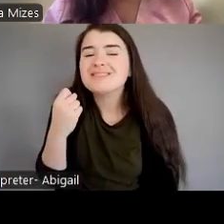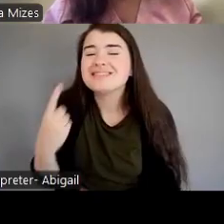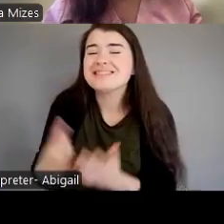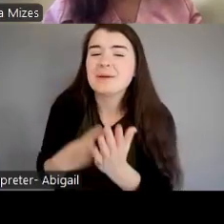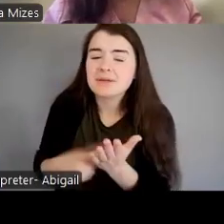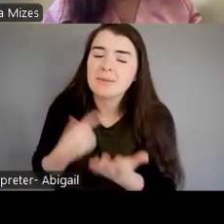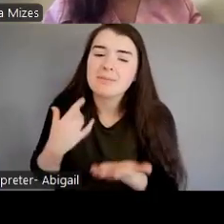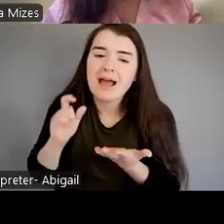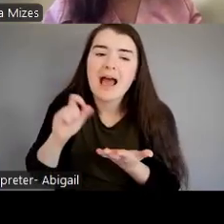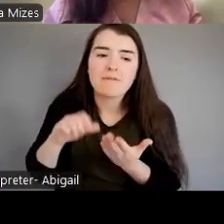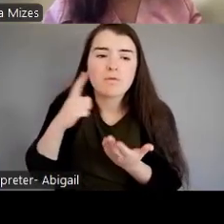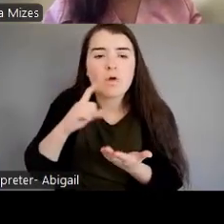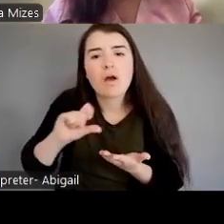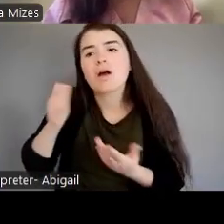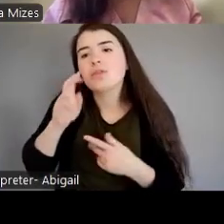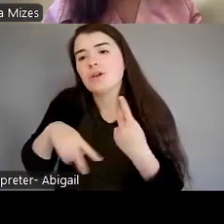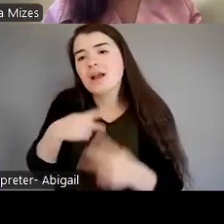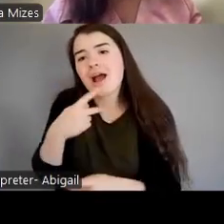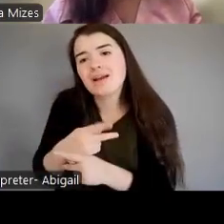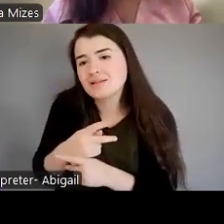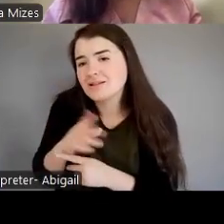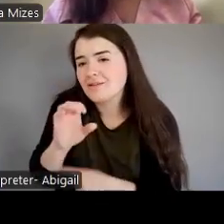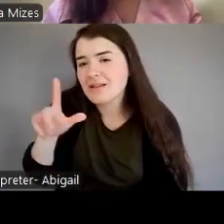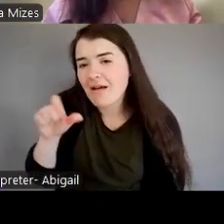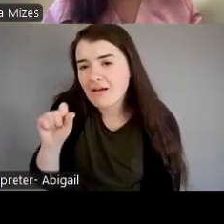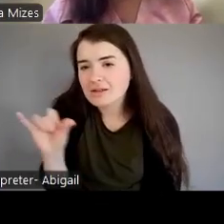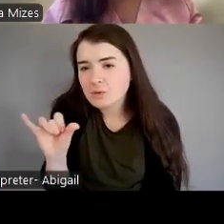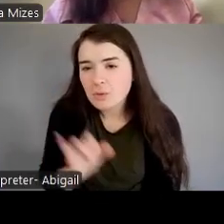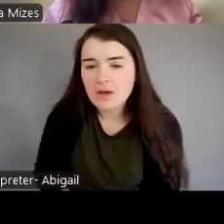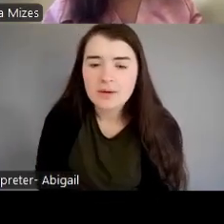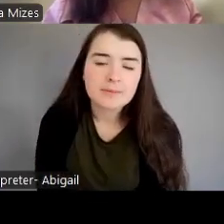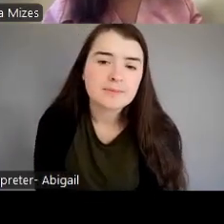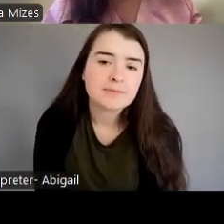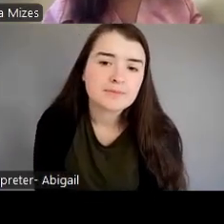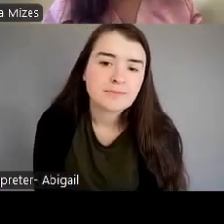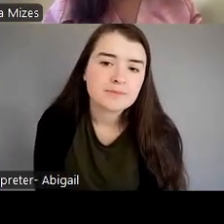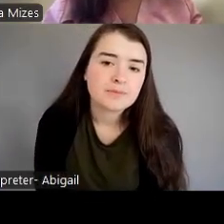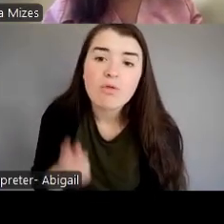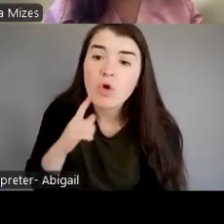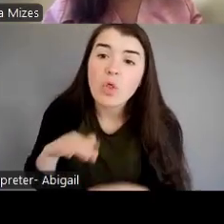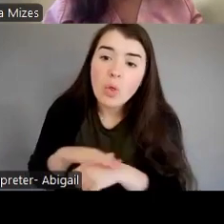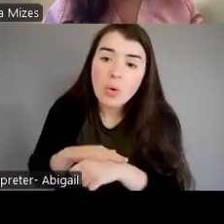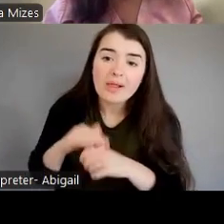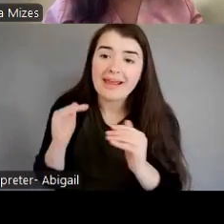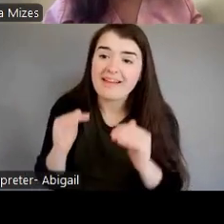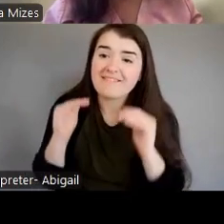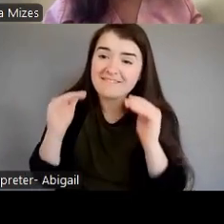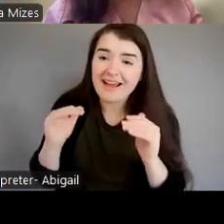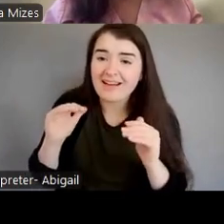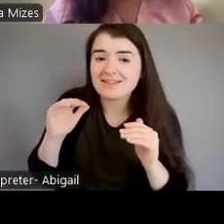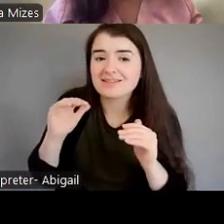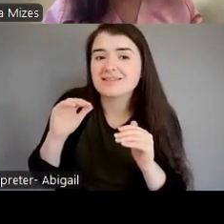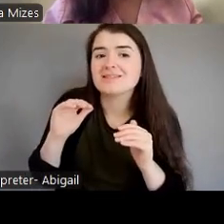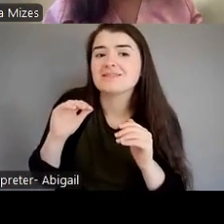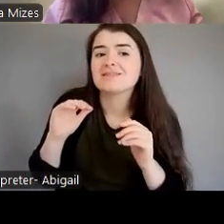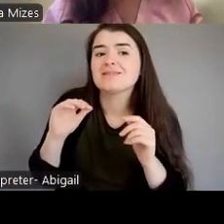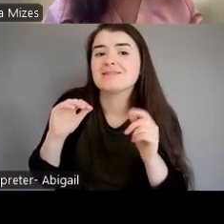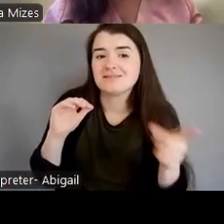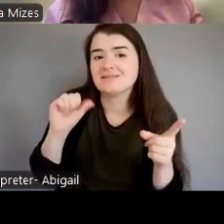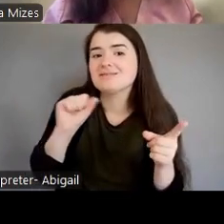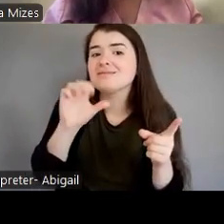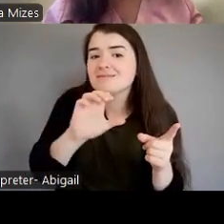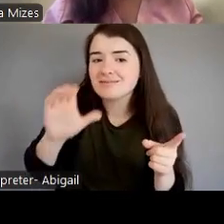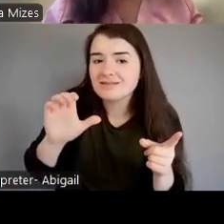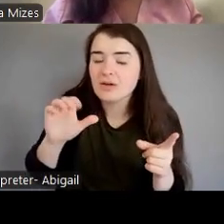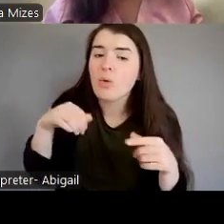also do it for other types of squamous cell, and then for locally advanced squamous cell carcinoma or for metastatic squamous cell carcinoma, we